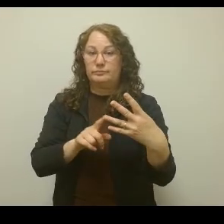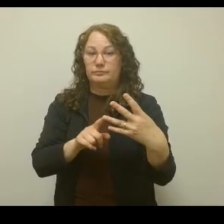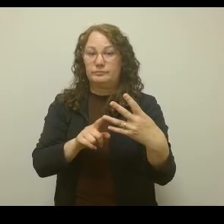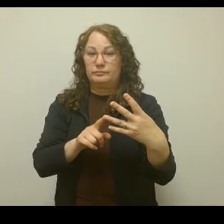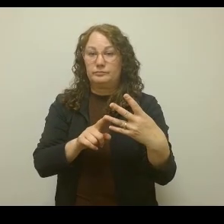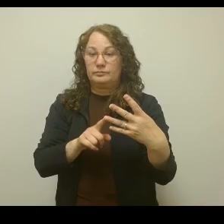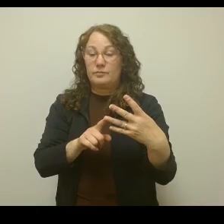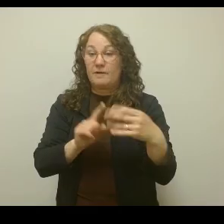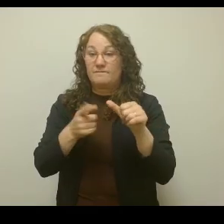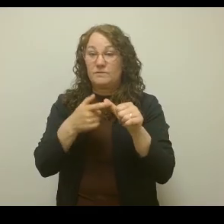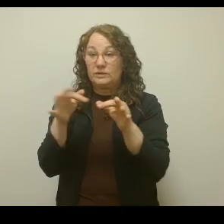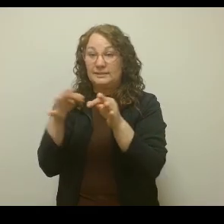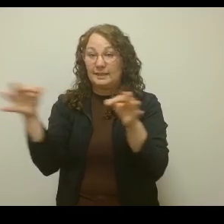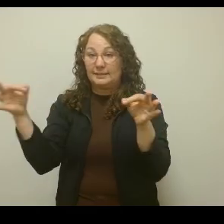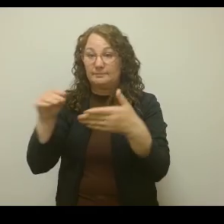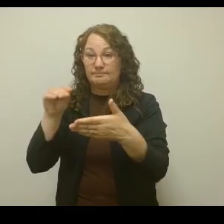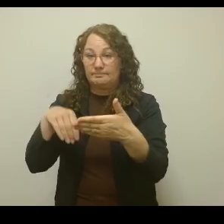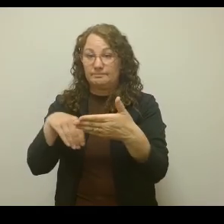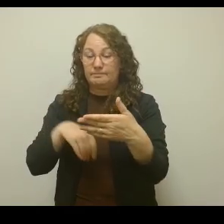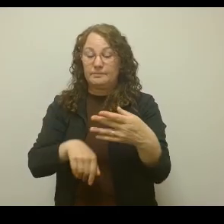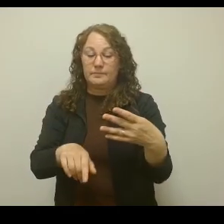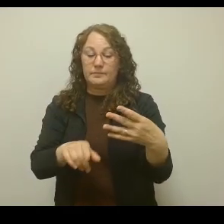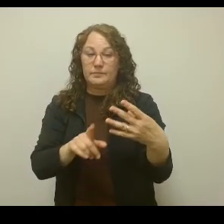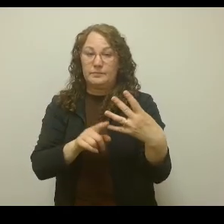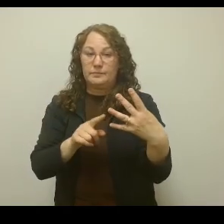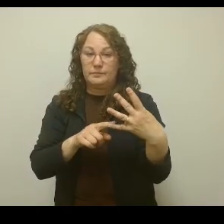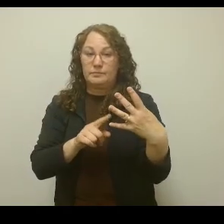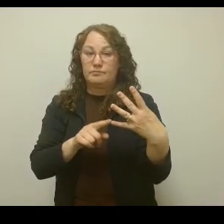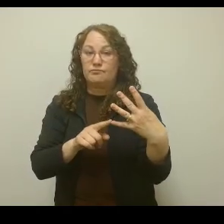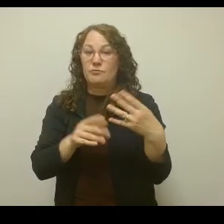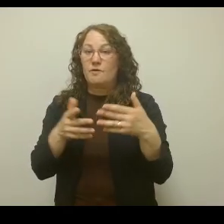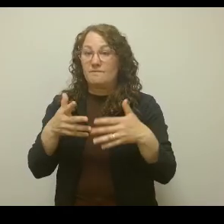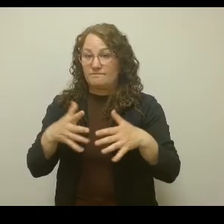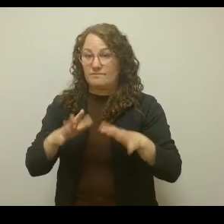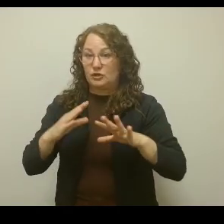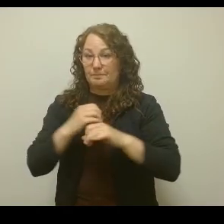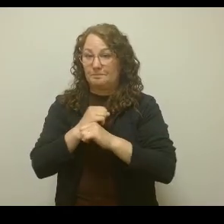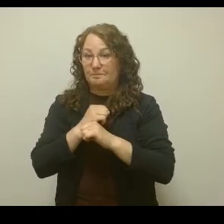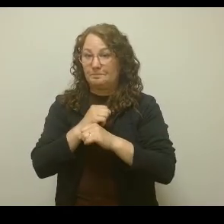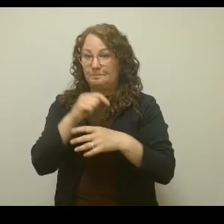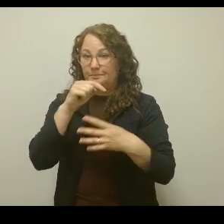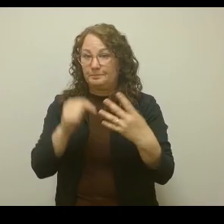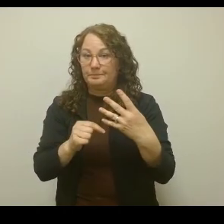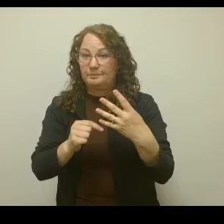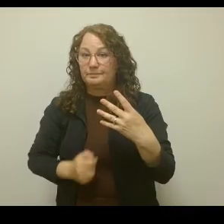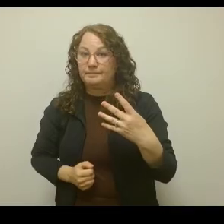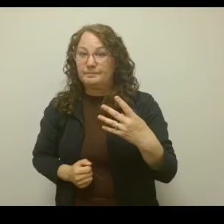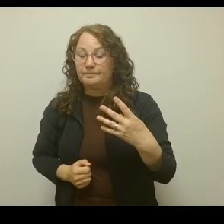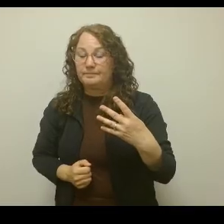Write the first sentence and complete the summary.